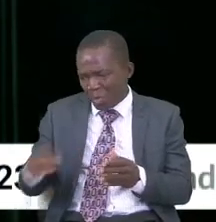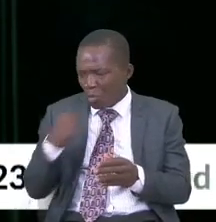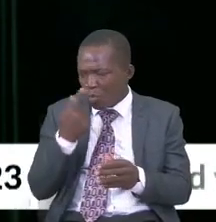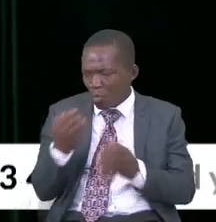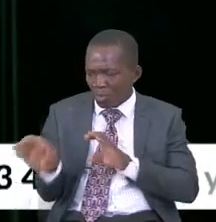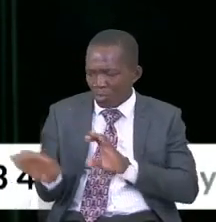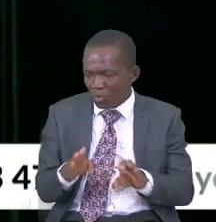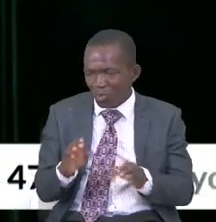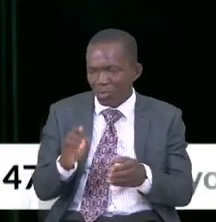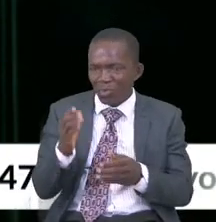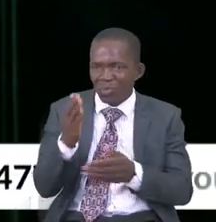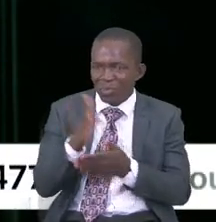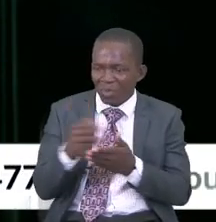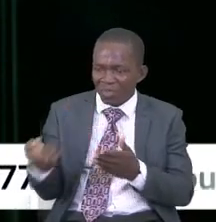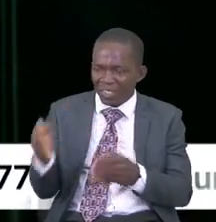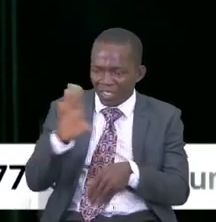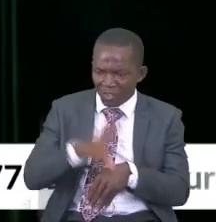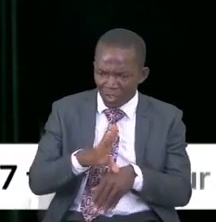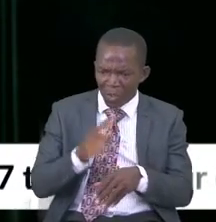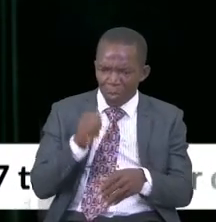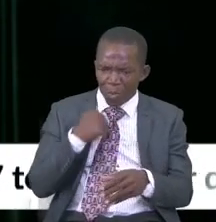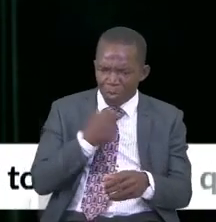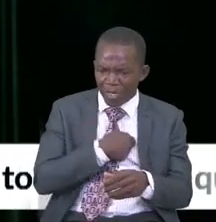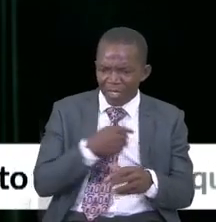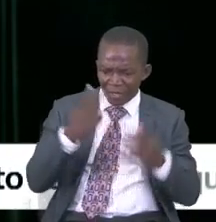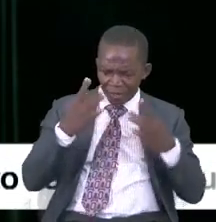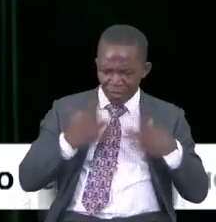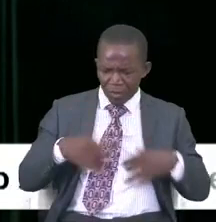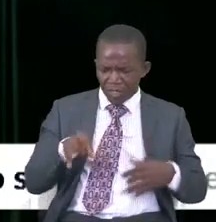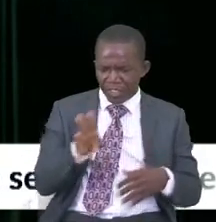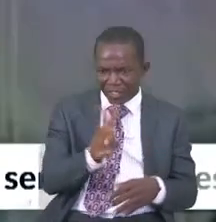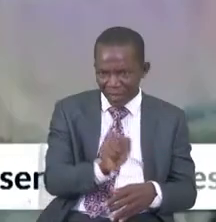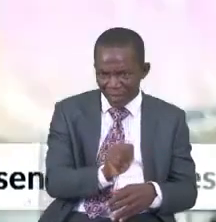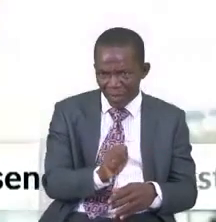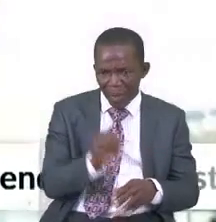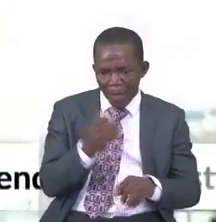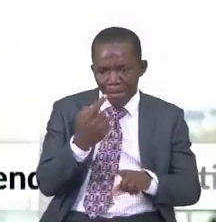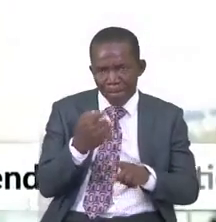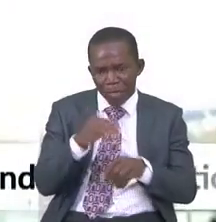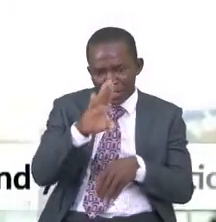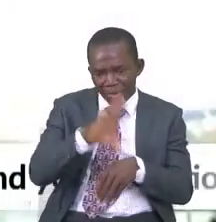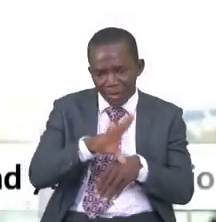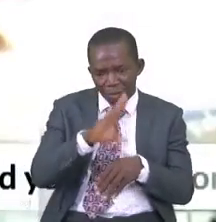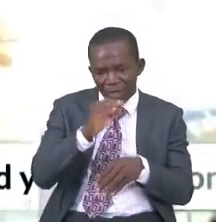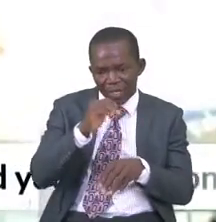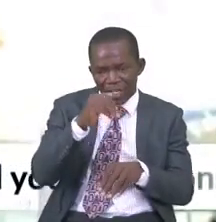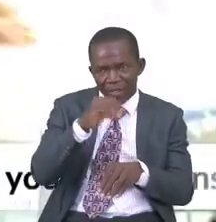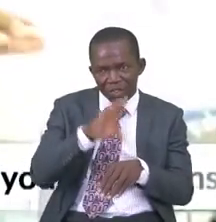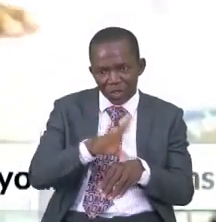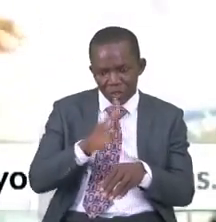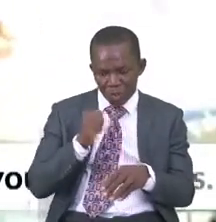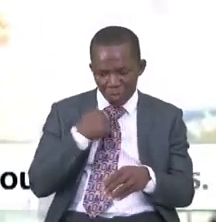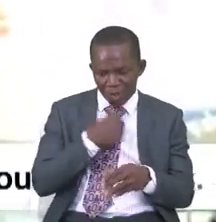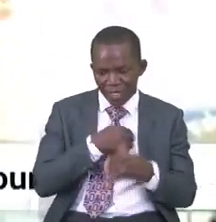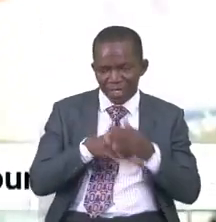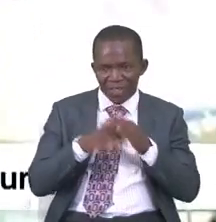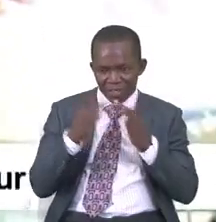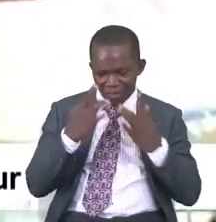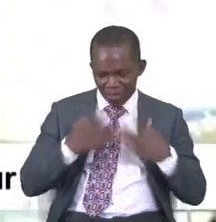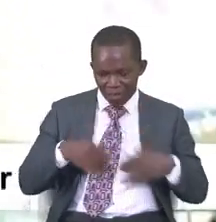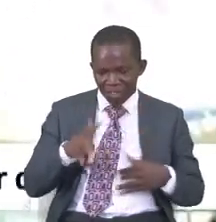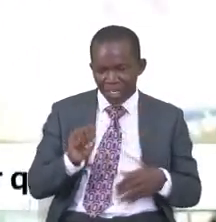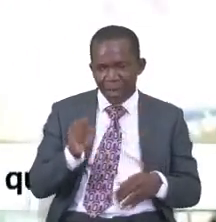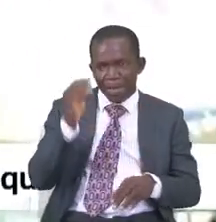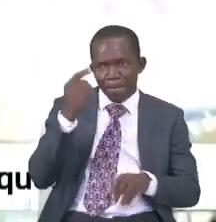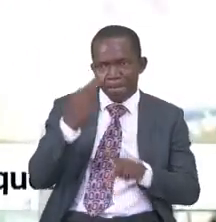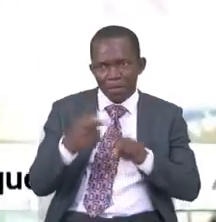world, they are ready for AK-47. But in the church, they're not yet ready